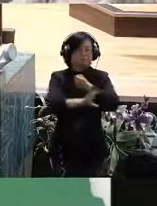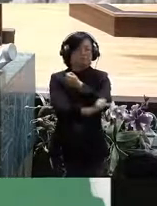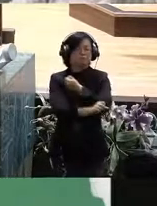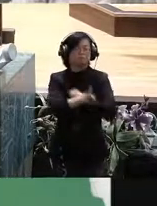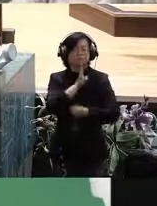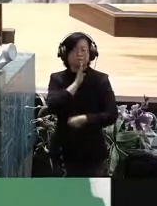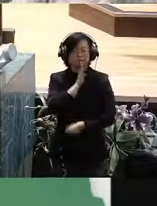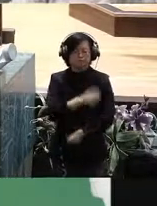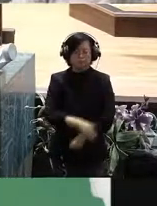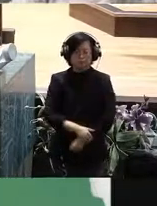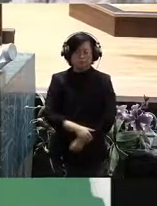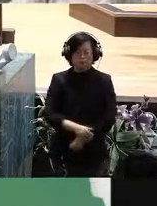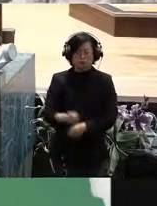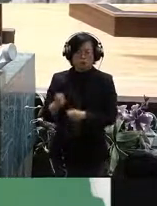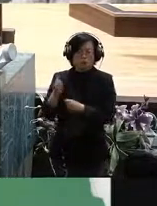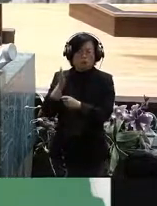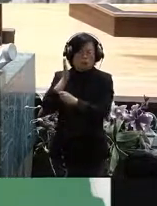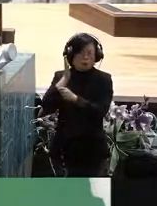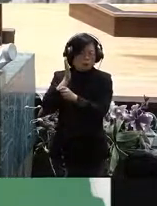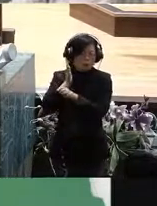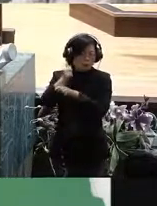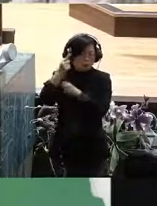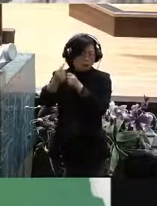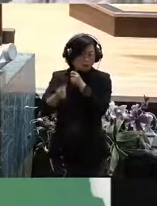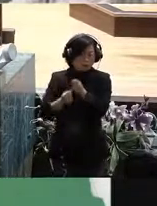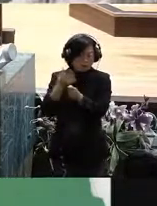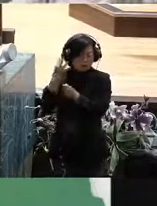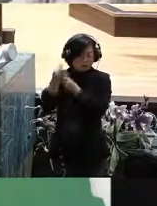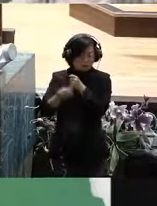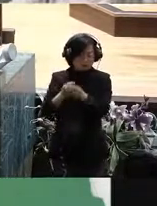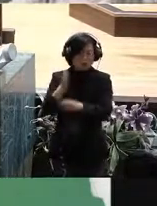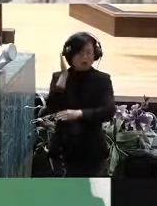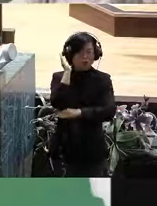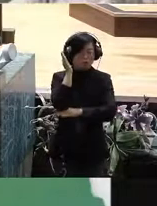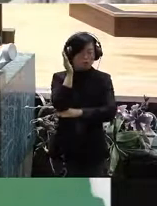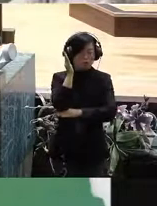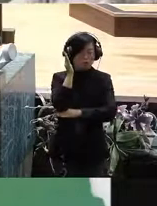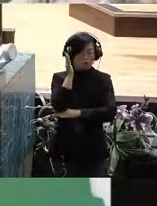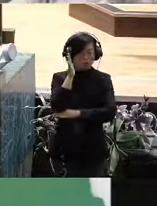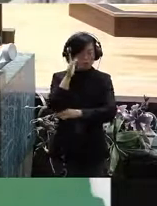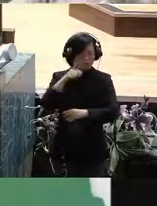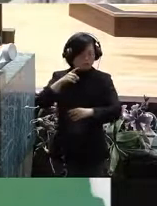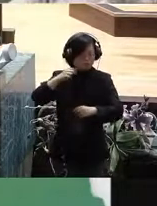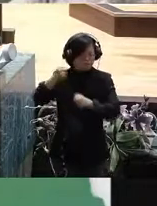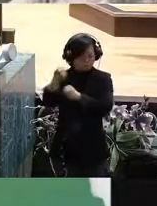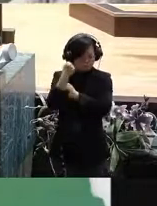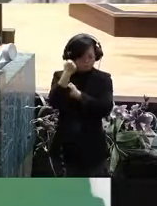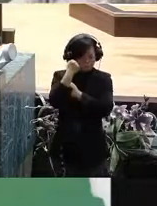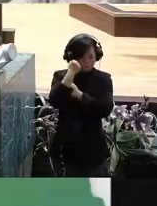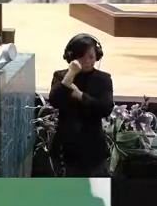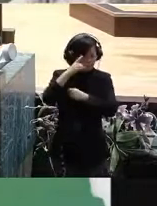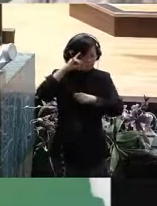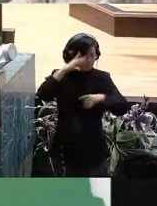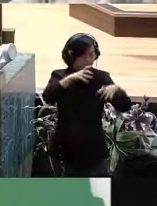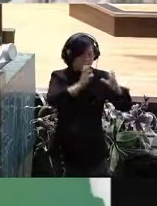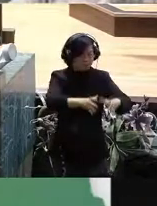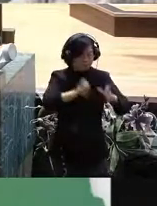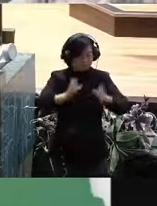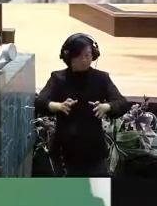We've been working towards promoting e-government, civic engagement, and open government in Pakistan through a number of